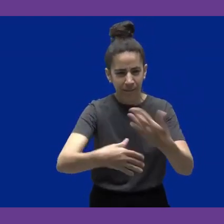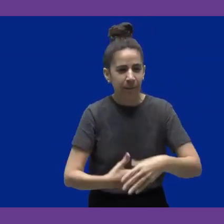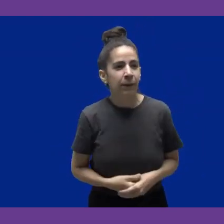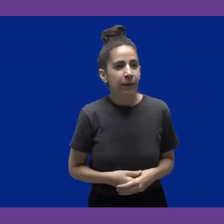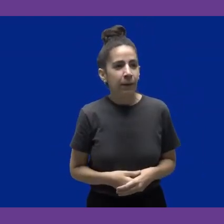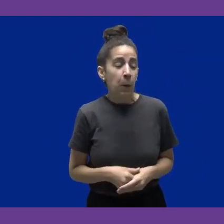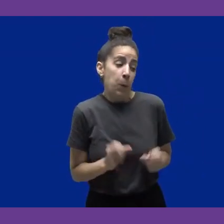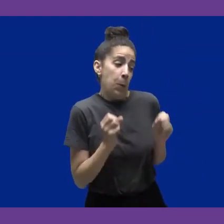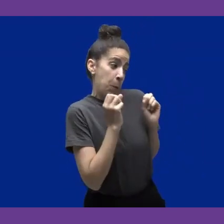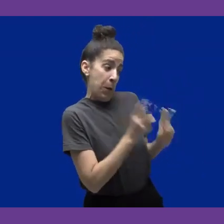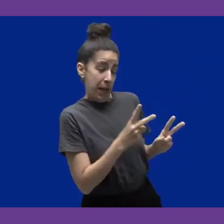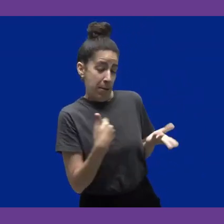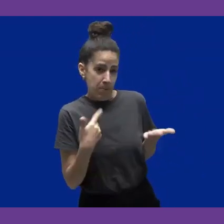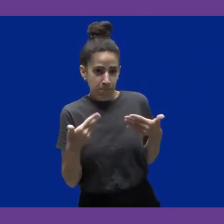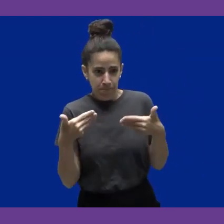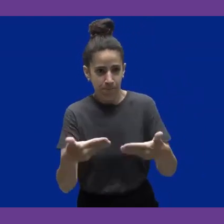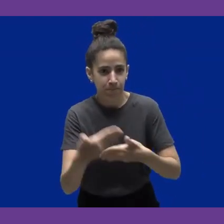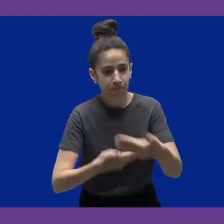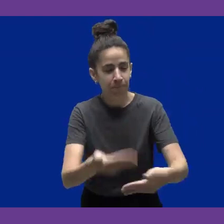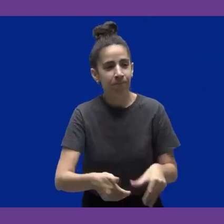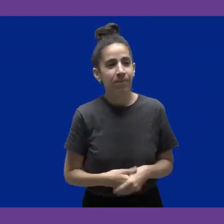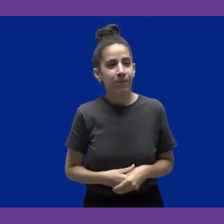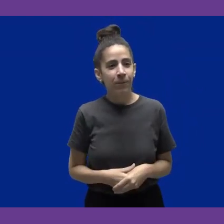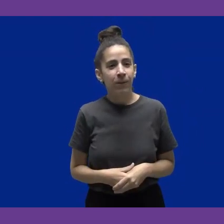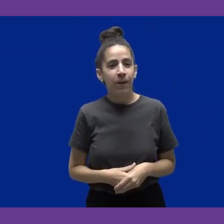said, if I cannot,